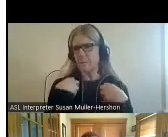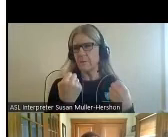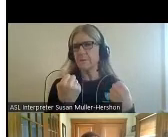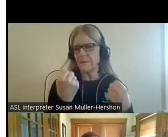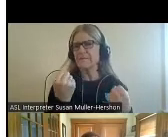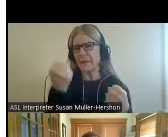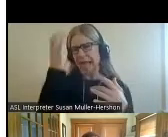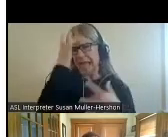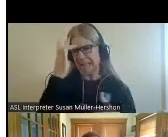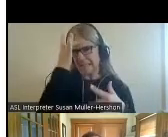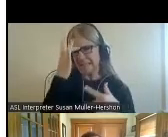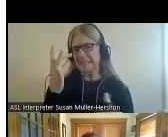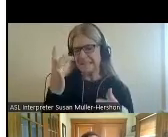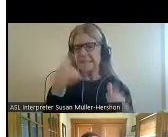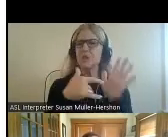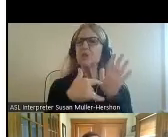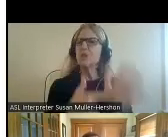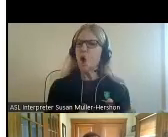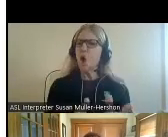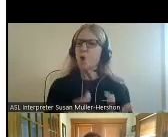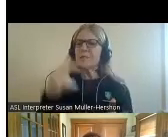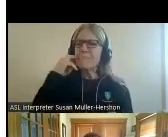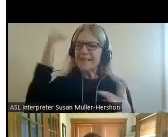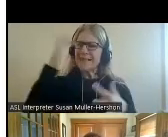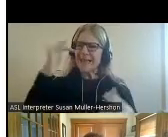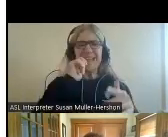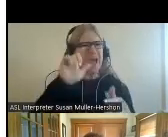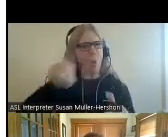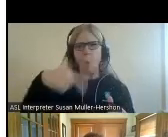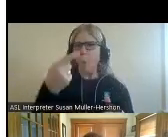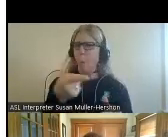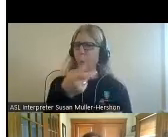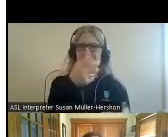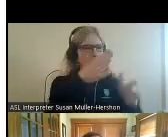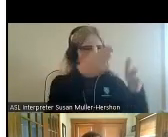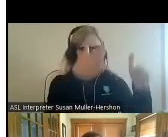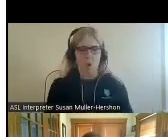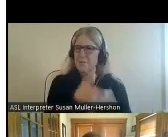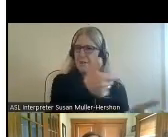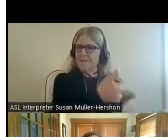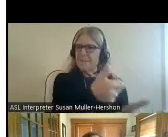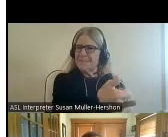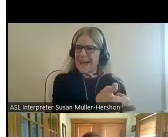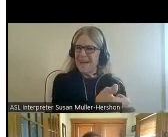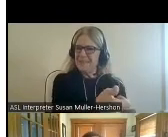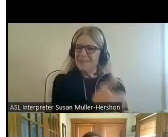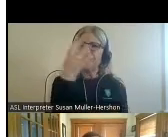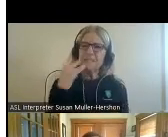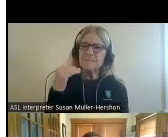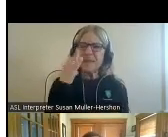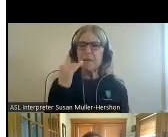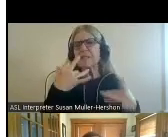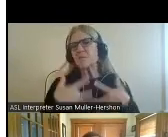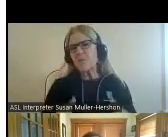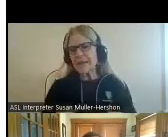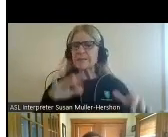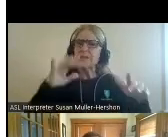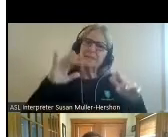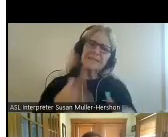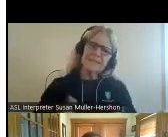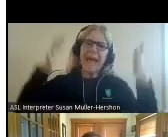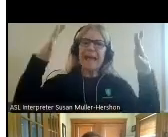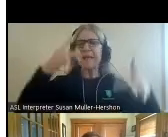kind of highlights how mental illness doesn't just impact the individual that is experiencing depression or anxiety or bipolar